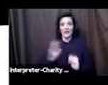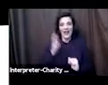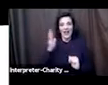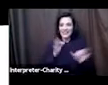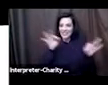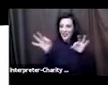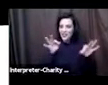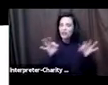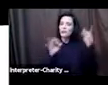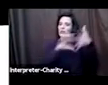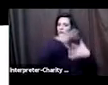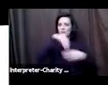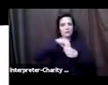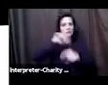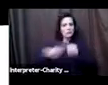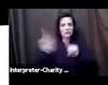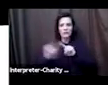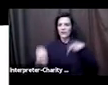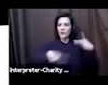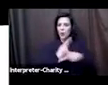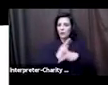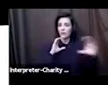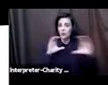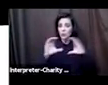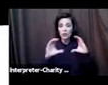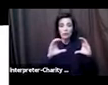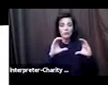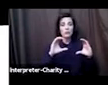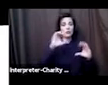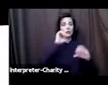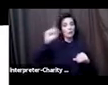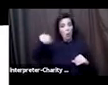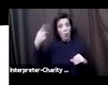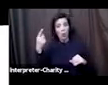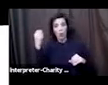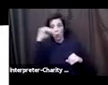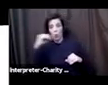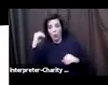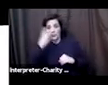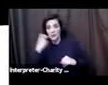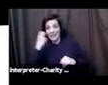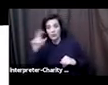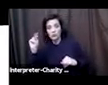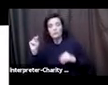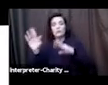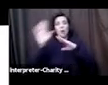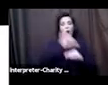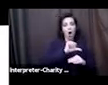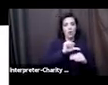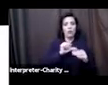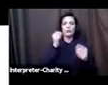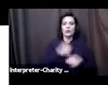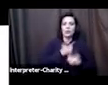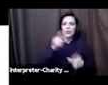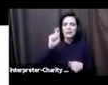includes all forms of communication other than oral speech, and that these are used to express thoughts,